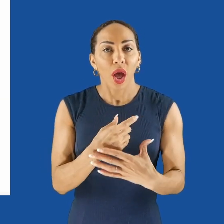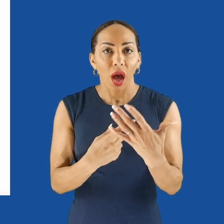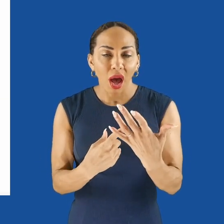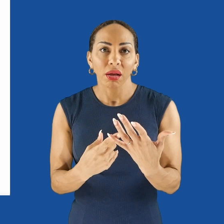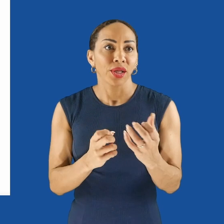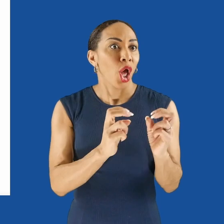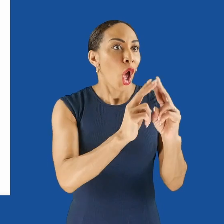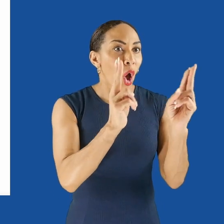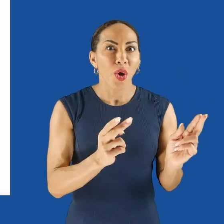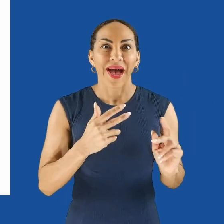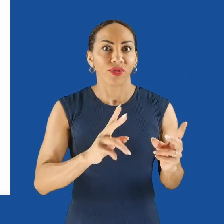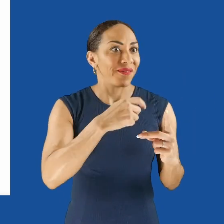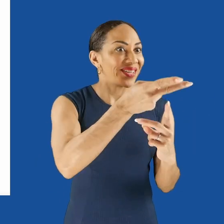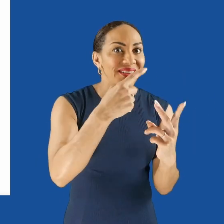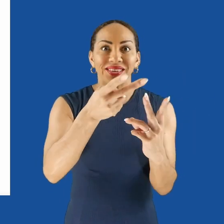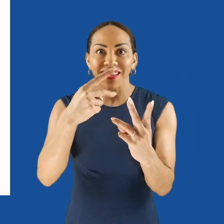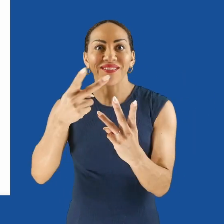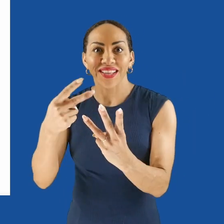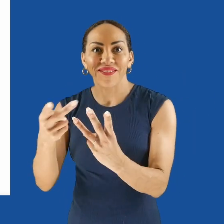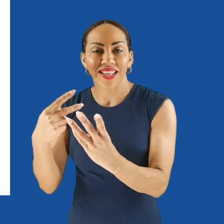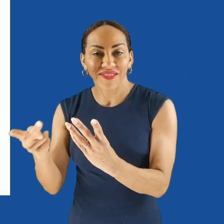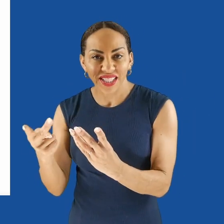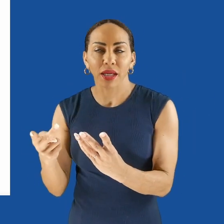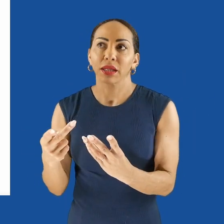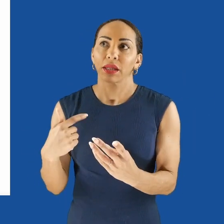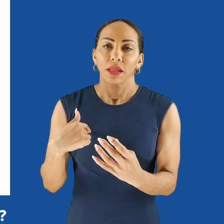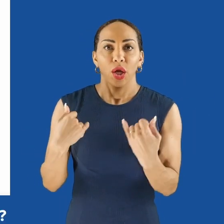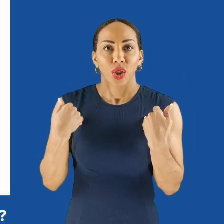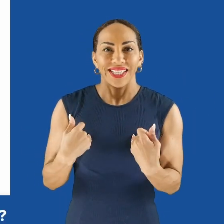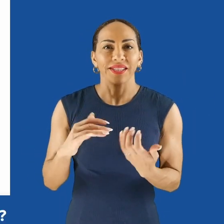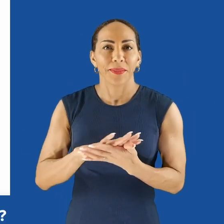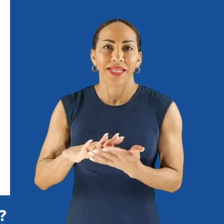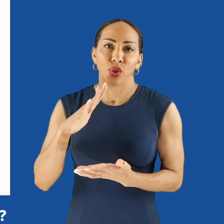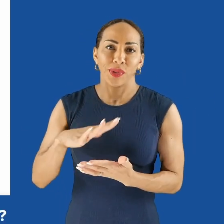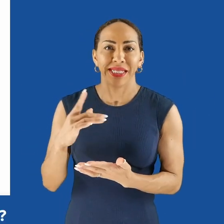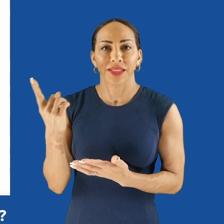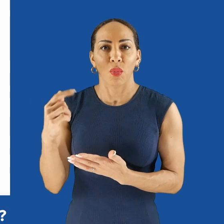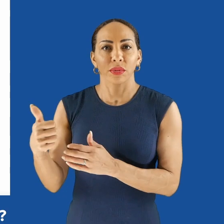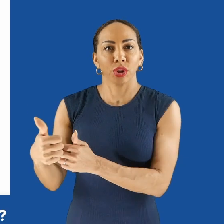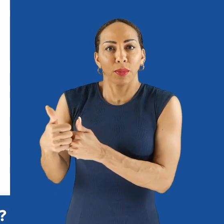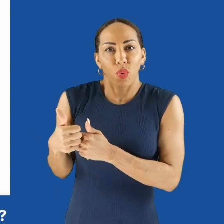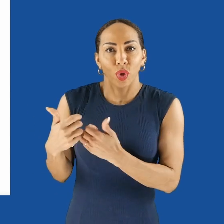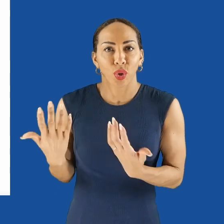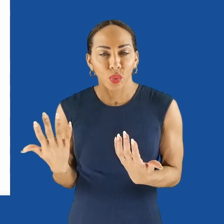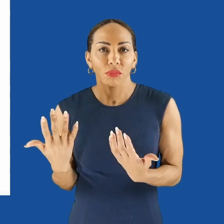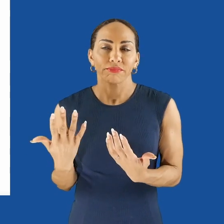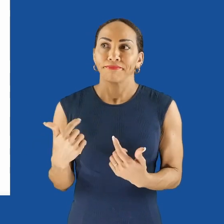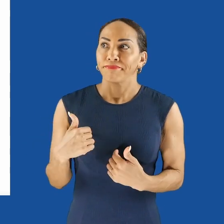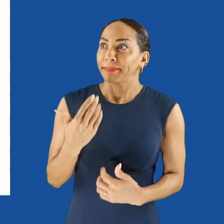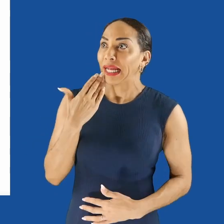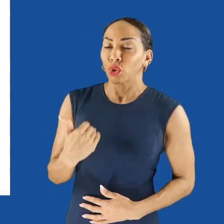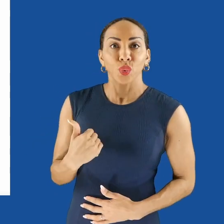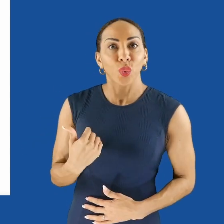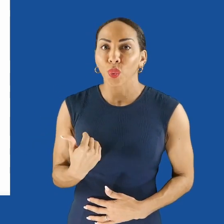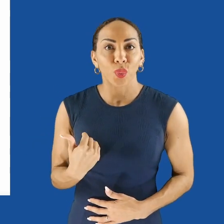different homes during the working day. Does your condition mean that you need support to travel to other places during your working day? I don't know.